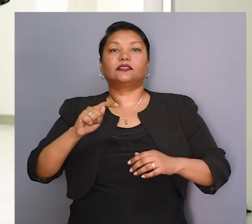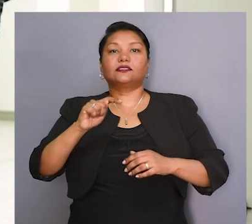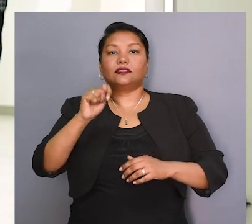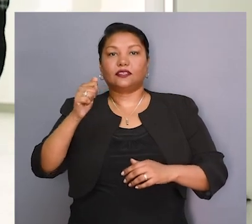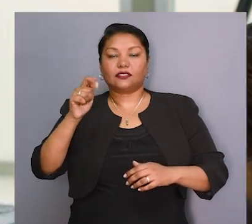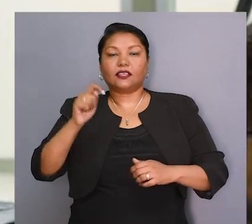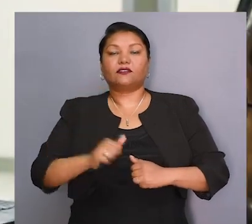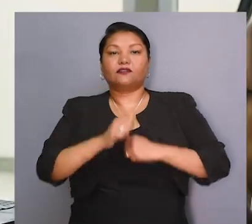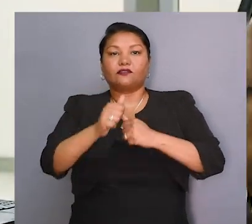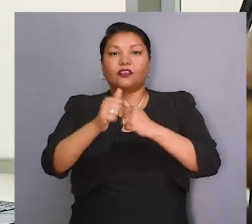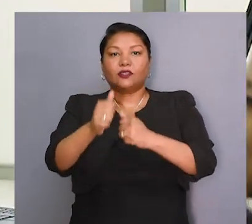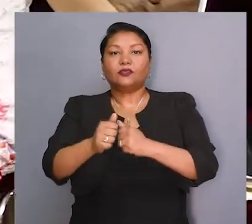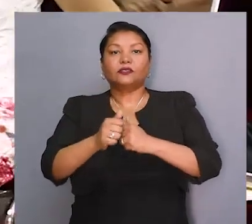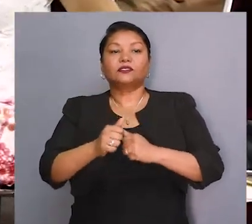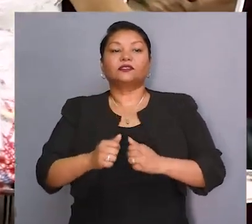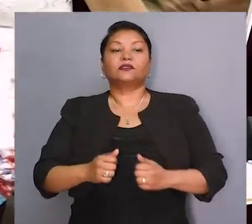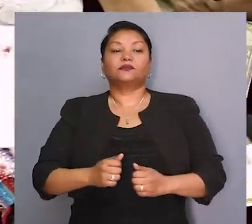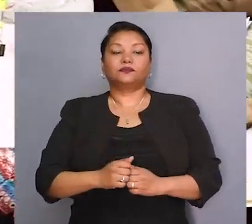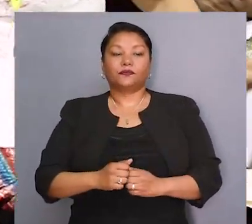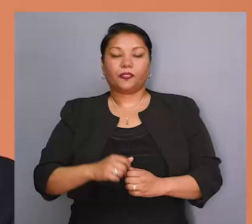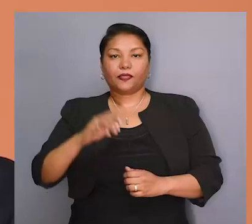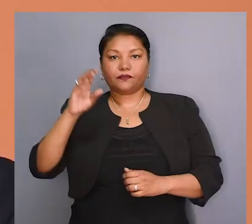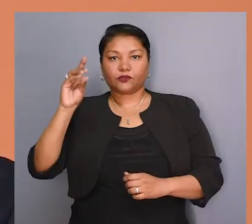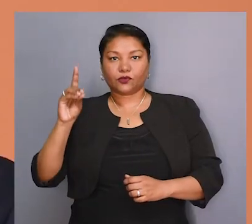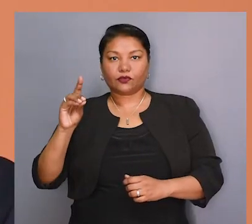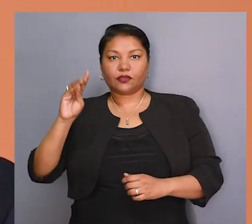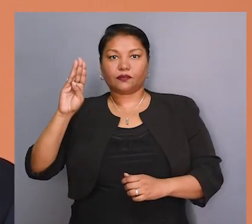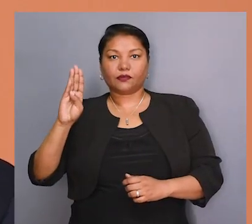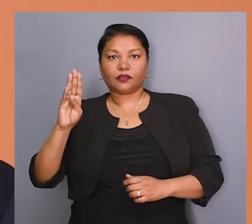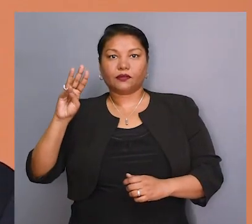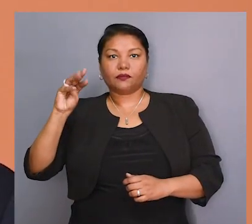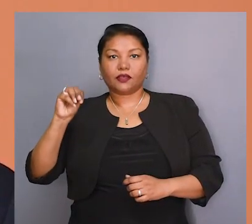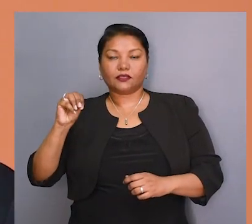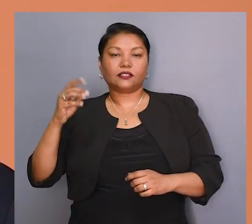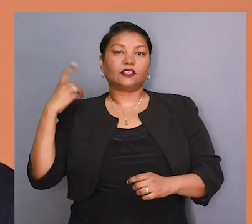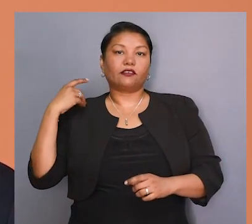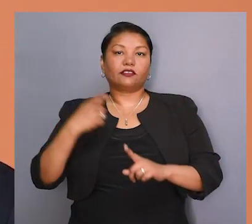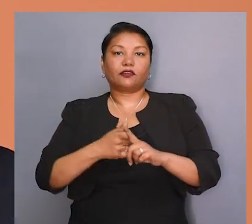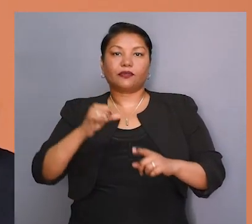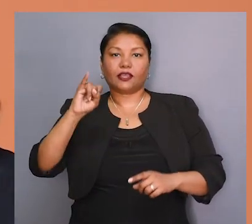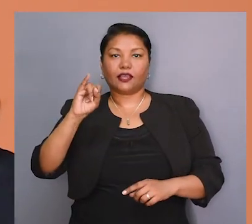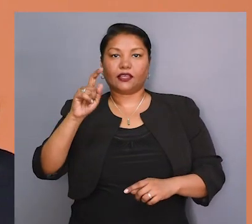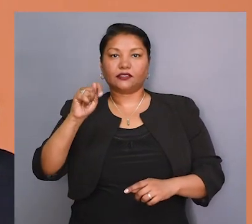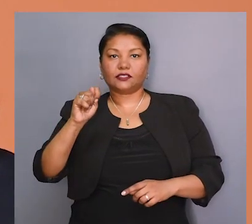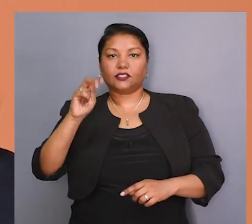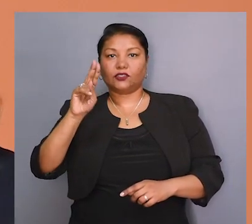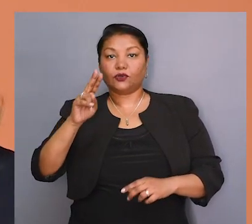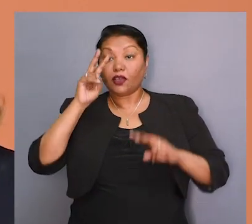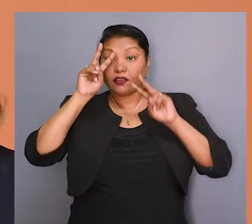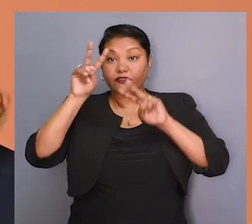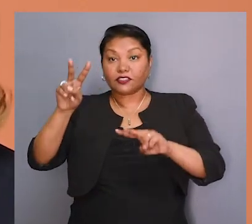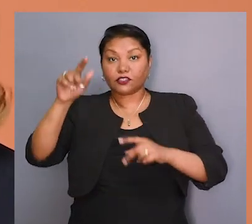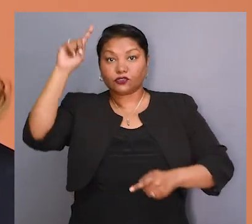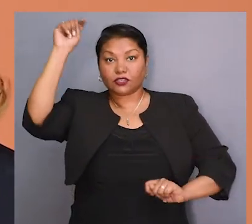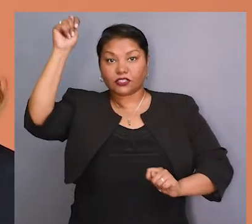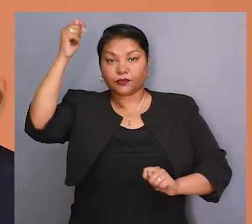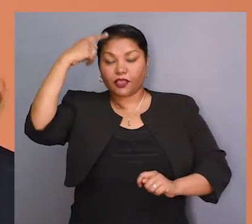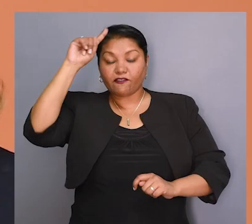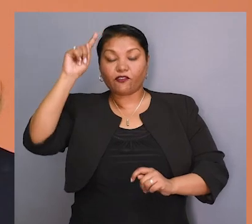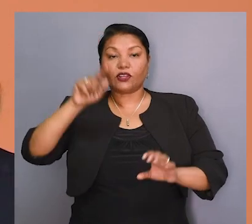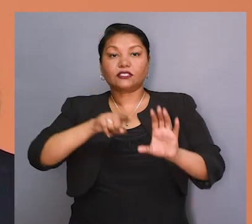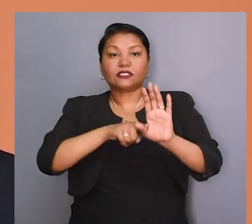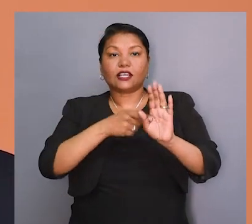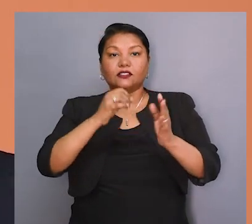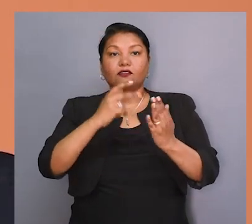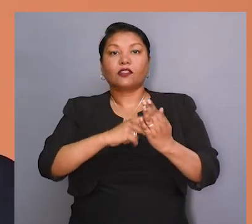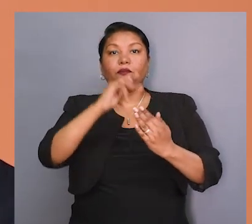Doreen Bogdan-Martin, Director, ITU Telecommunication Development Bureau, was in Trinidad and Tobago for the launch and noted